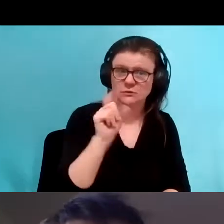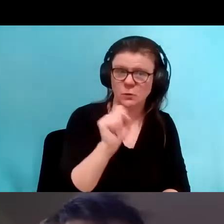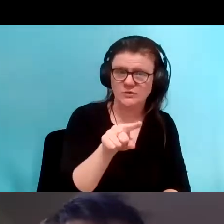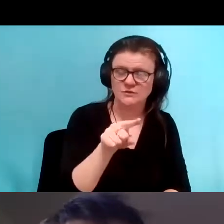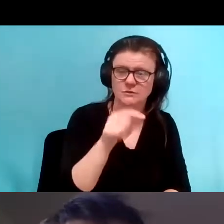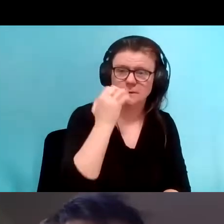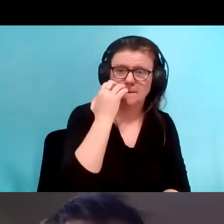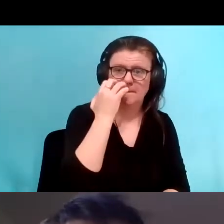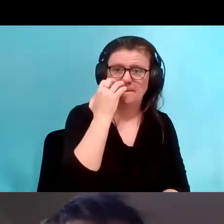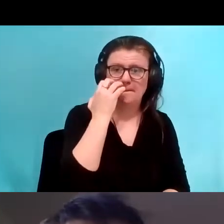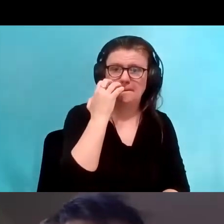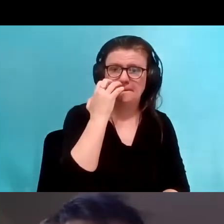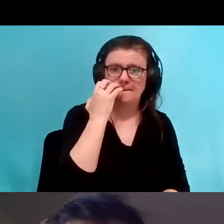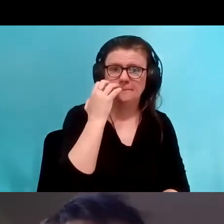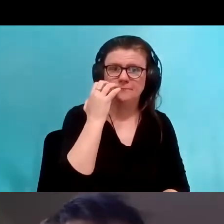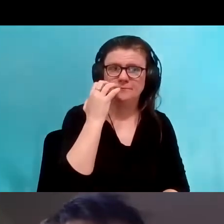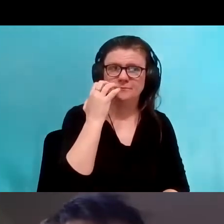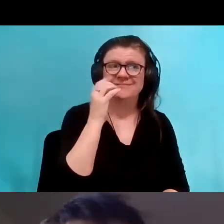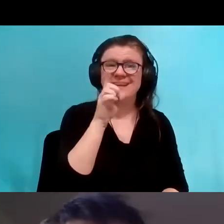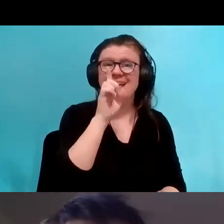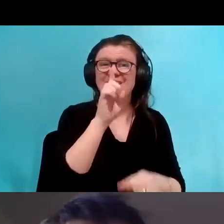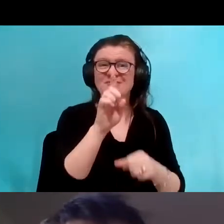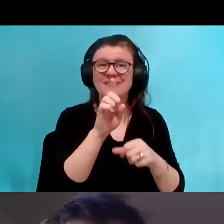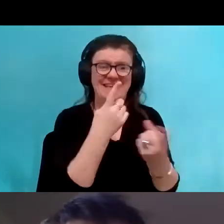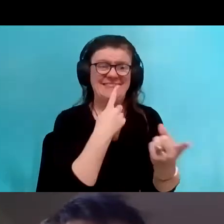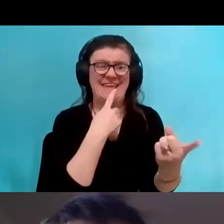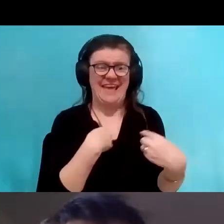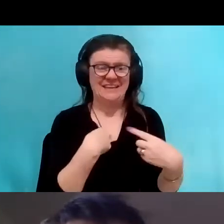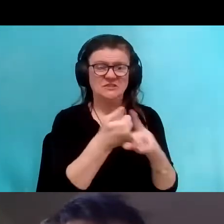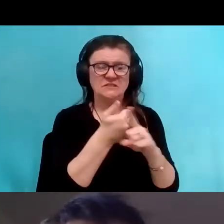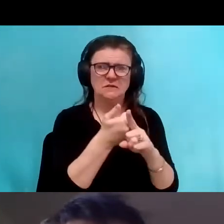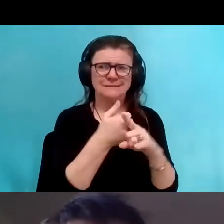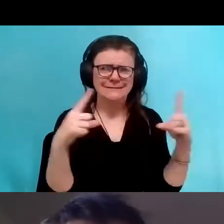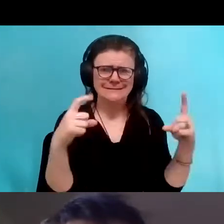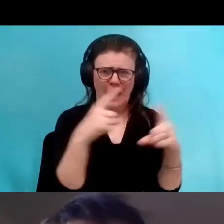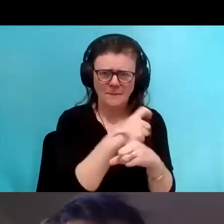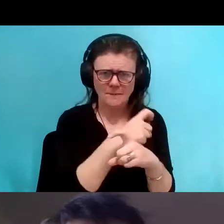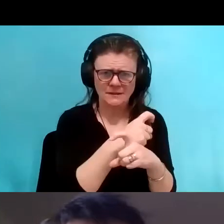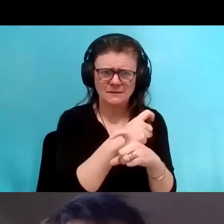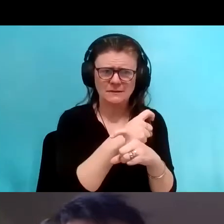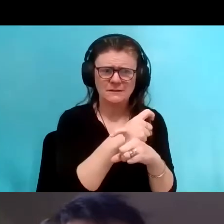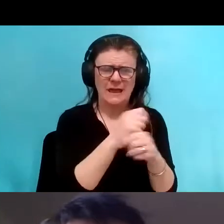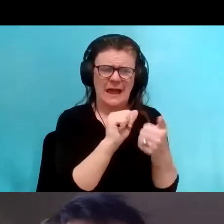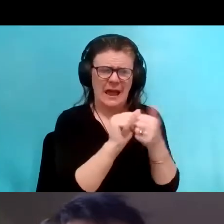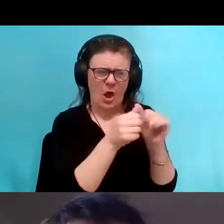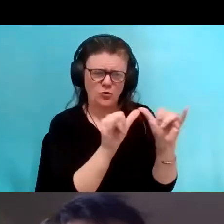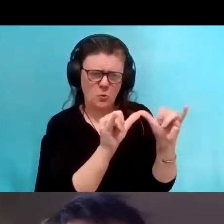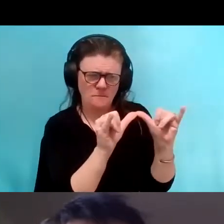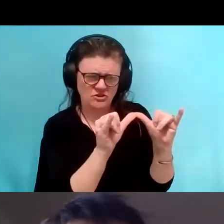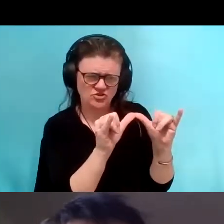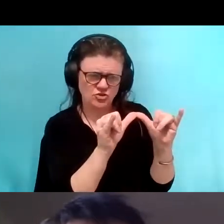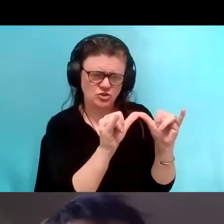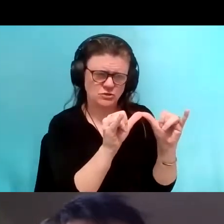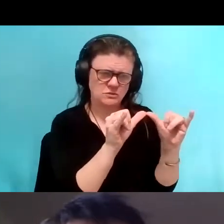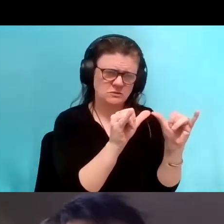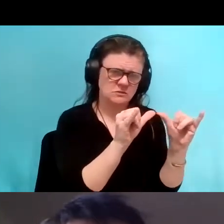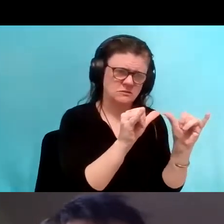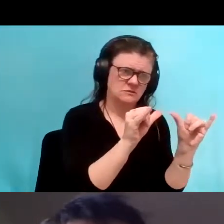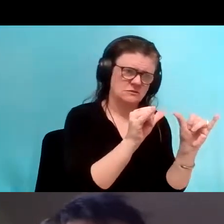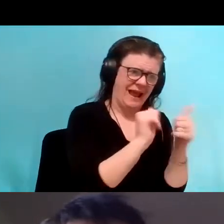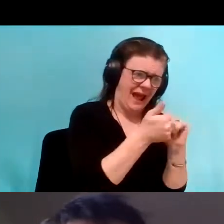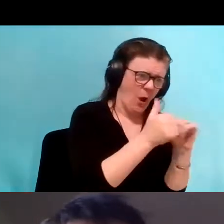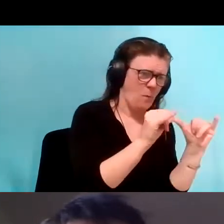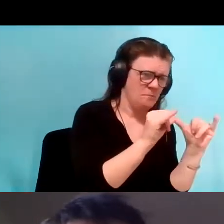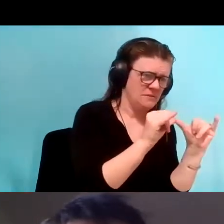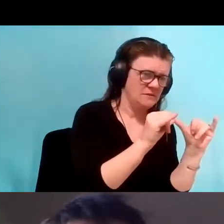it involves quite a lot of complexities in terms of, what do you measure? How do you measure it? Particularly when we are talking